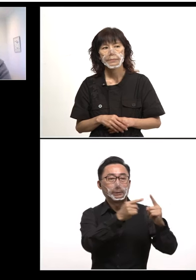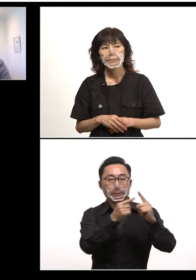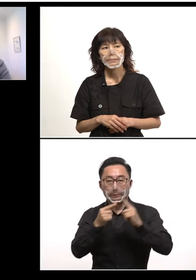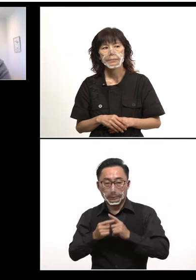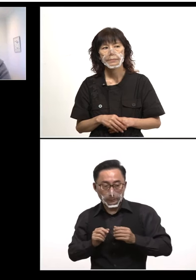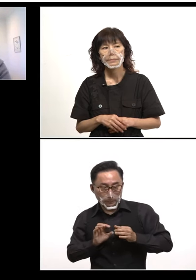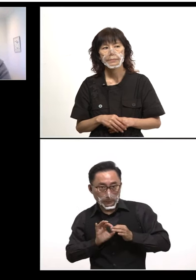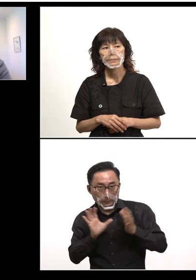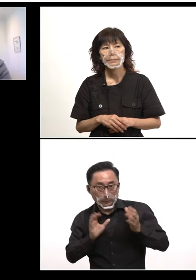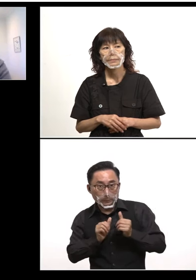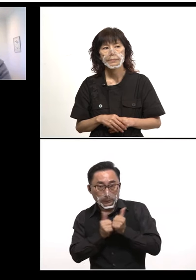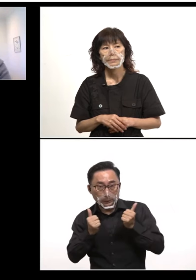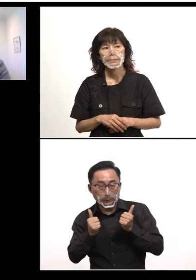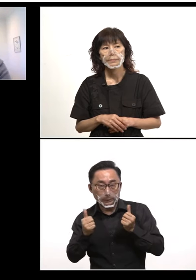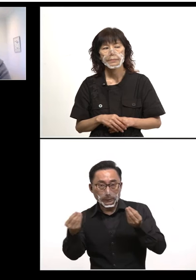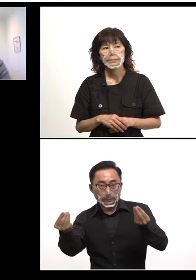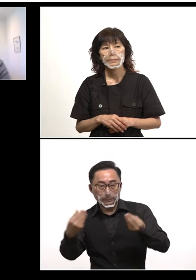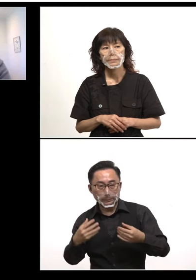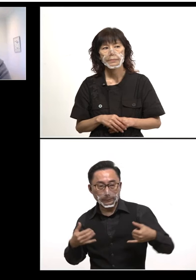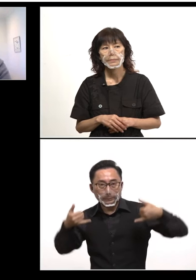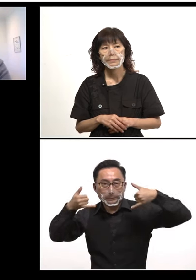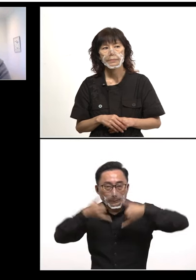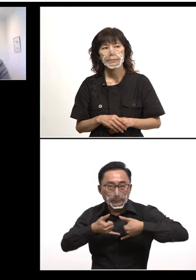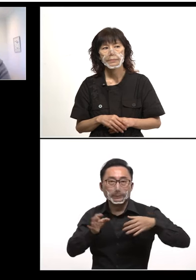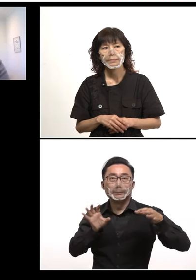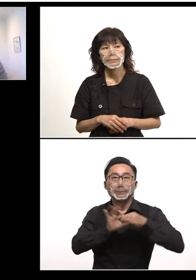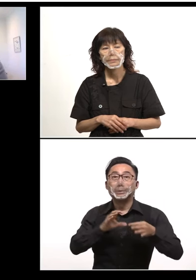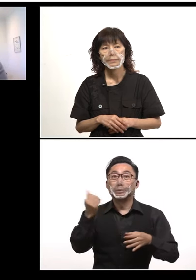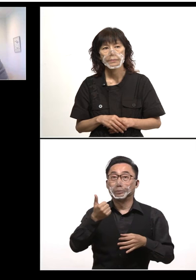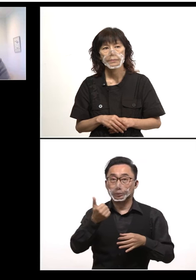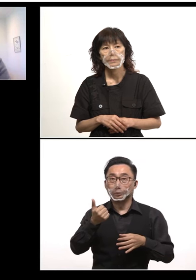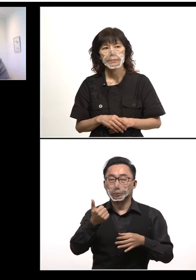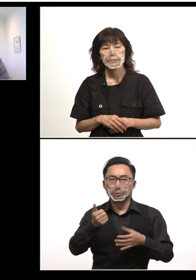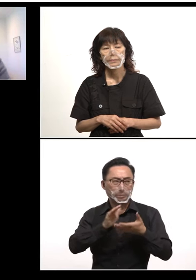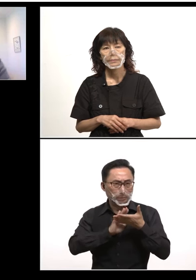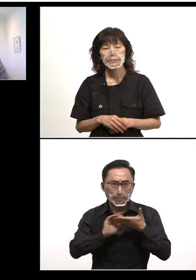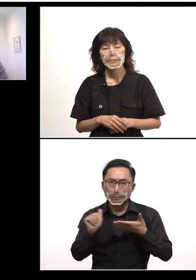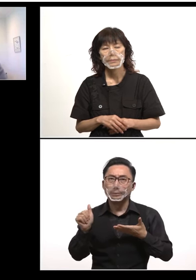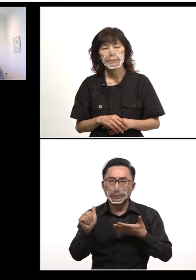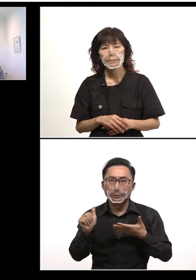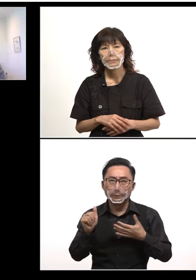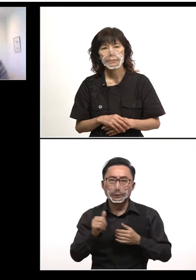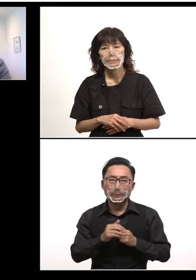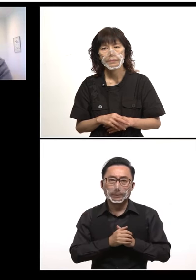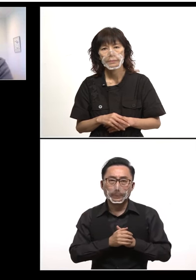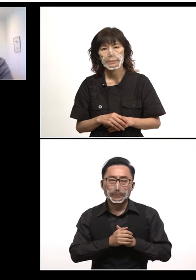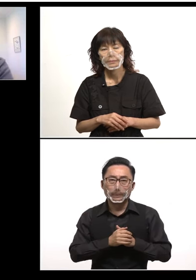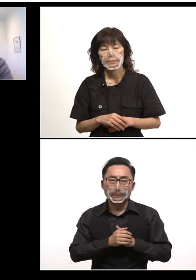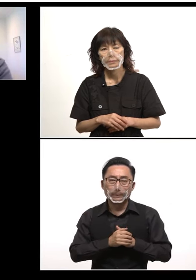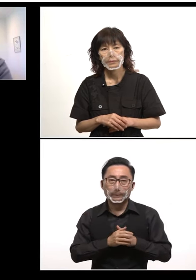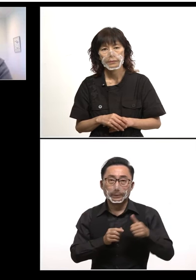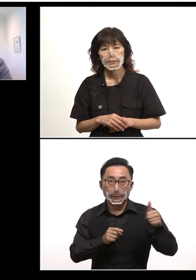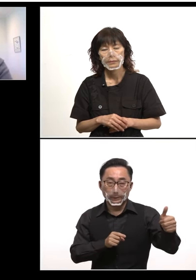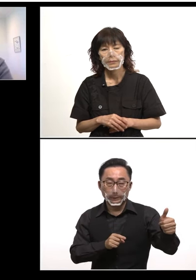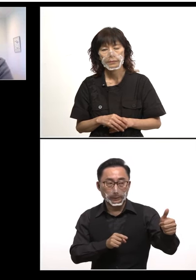you happen to meet with. And that's the most beautiful thing, is seeing the humanity in other people. I think that's what art does. That's what's so